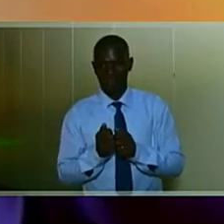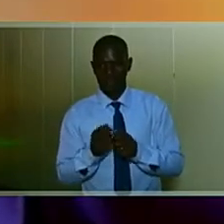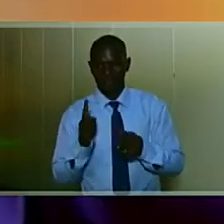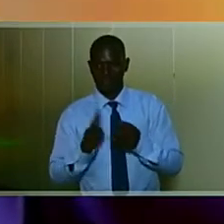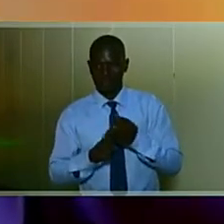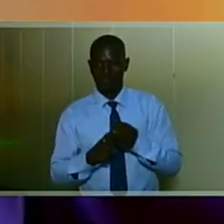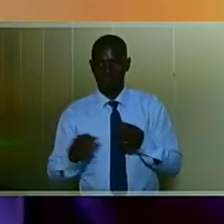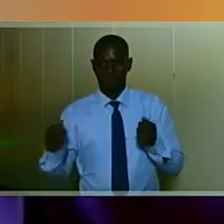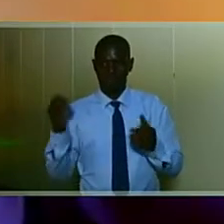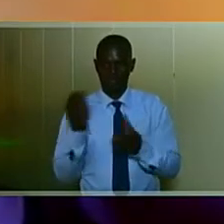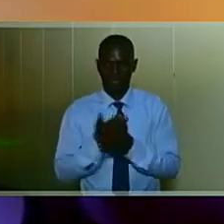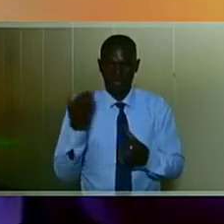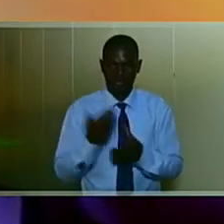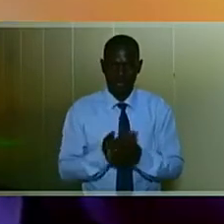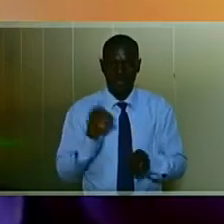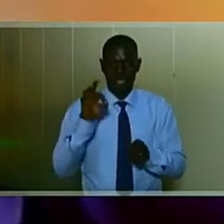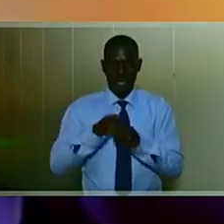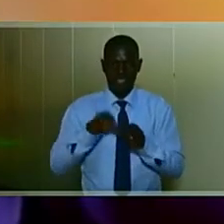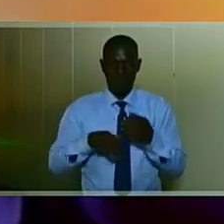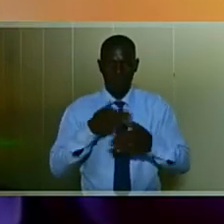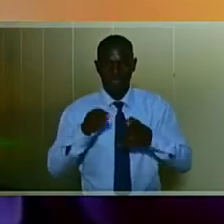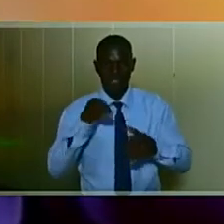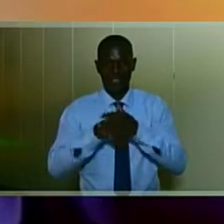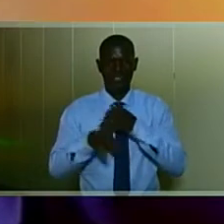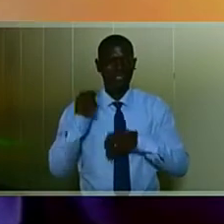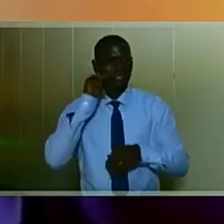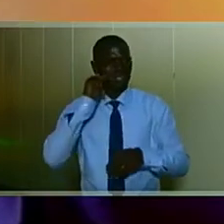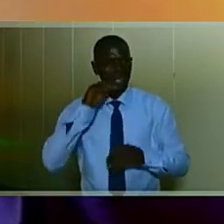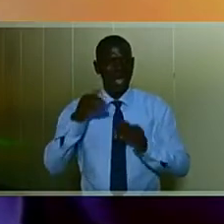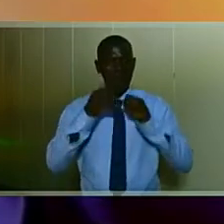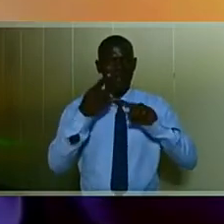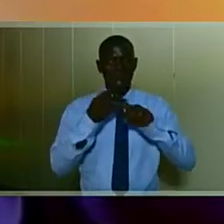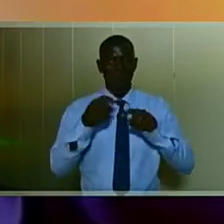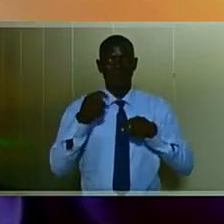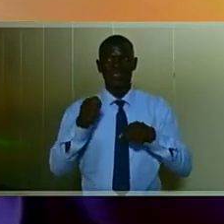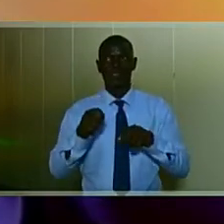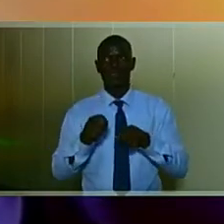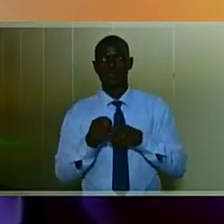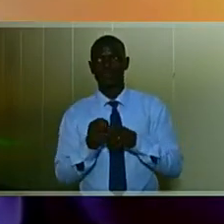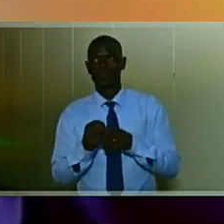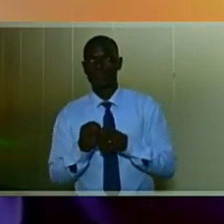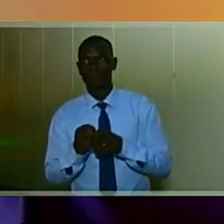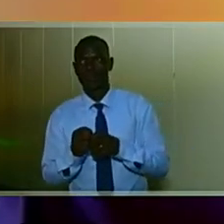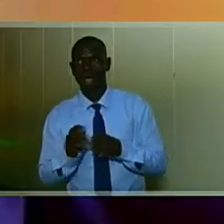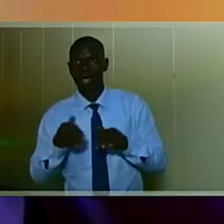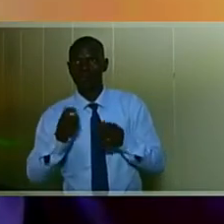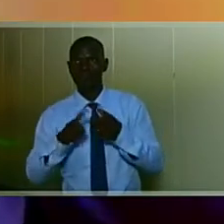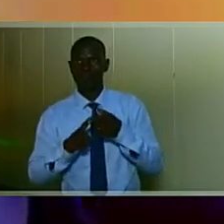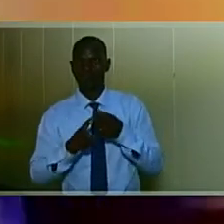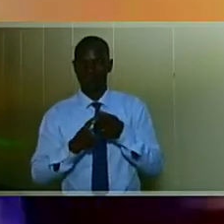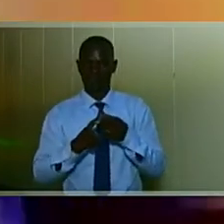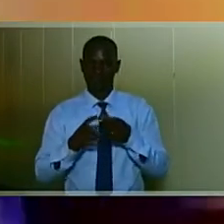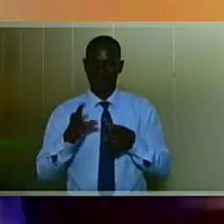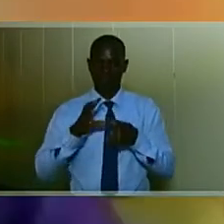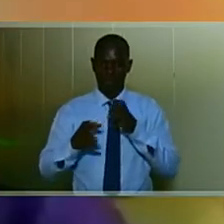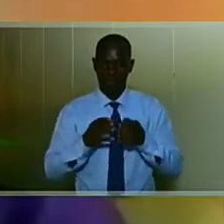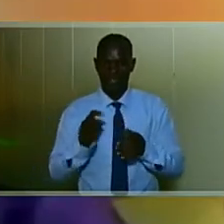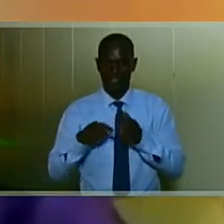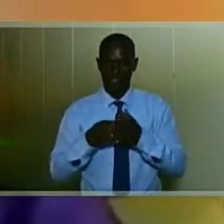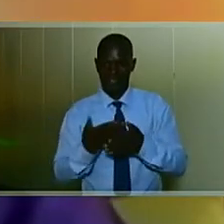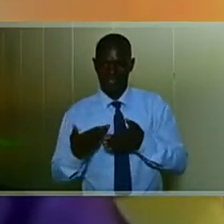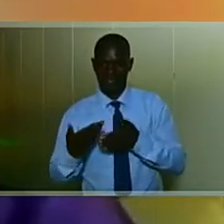electoral reform in Nigeria. I think a part of the thing we have to contend with in the public governance